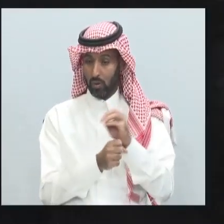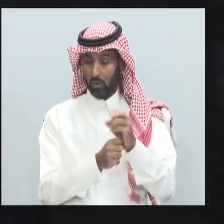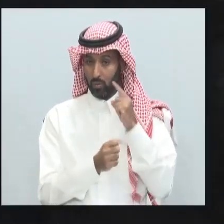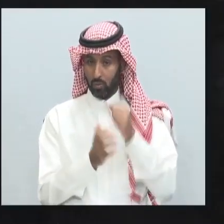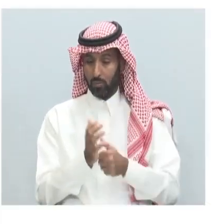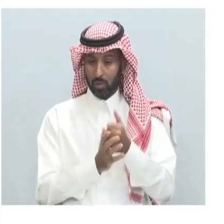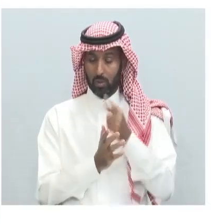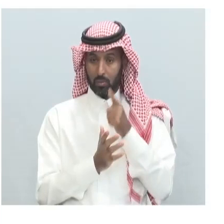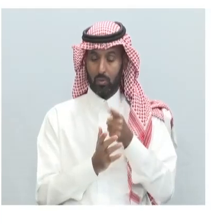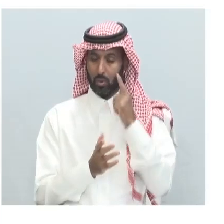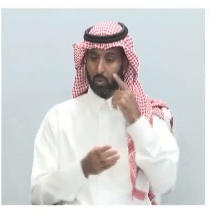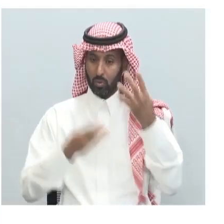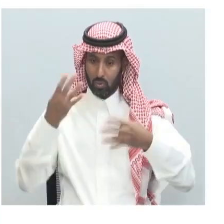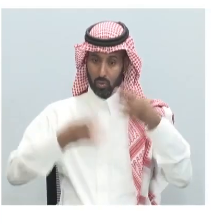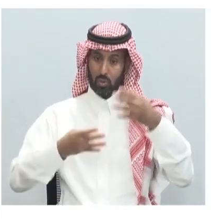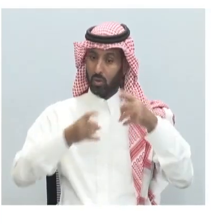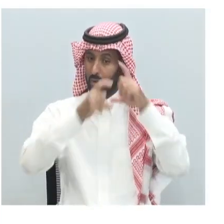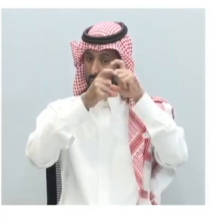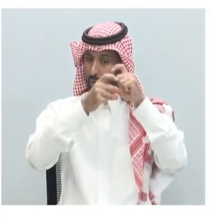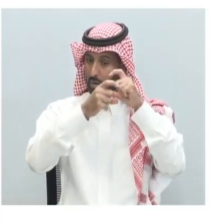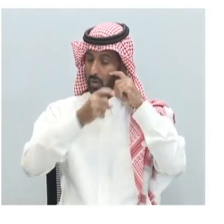be able to